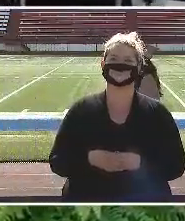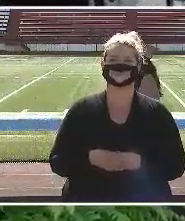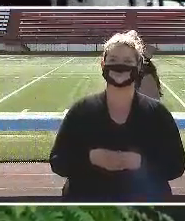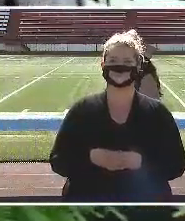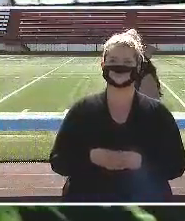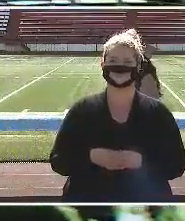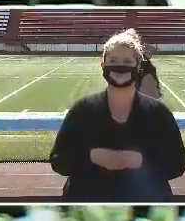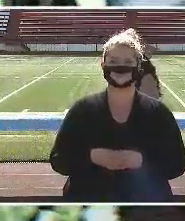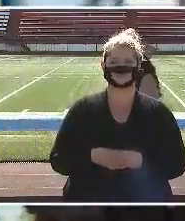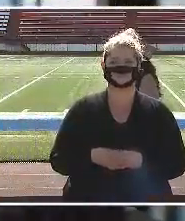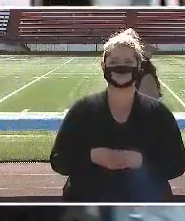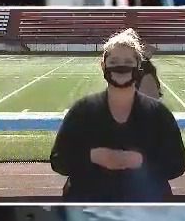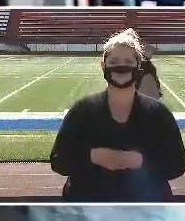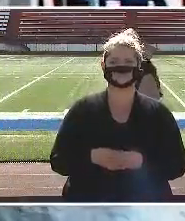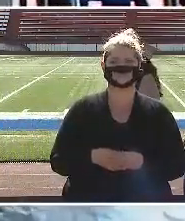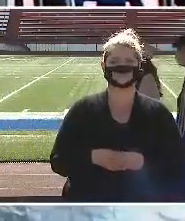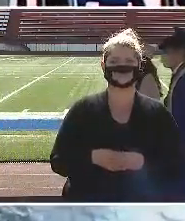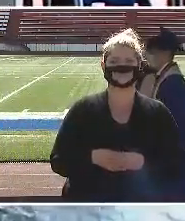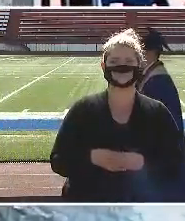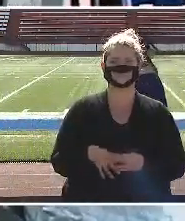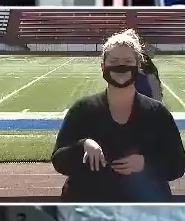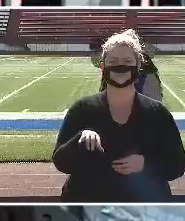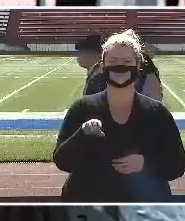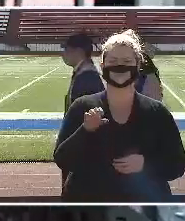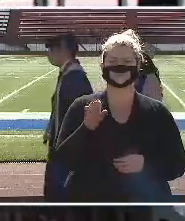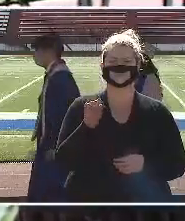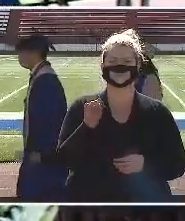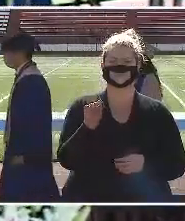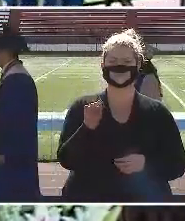Sochi Moreno Gomez.